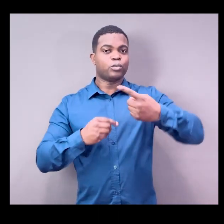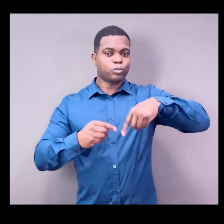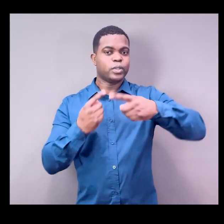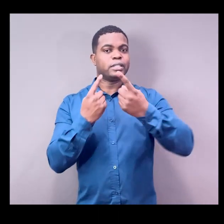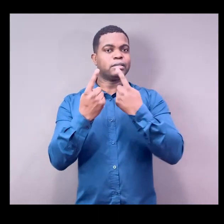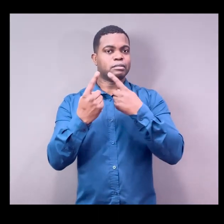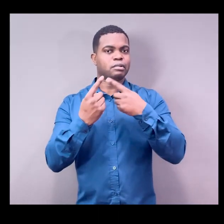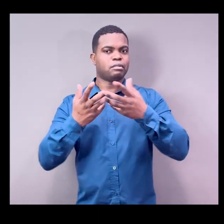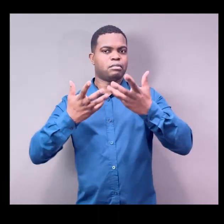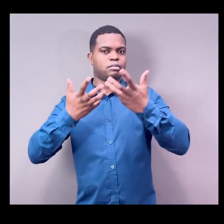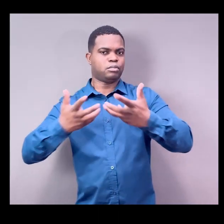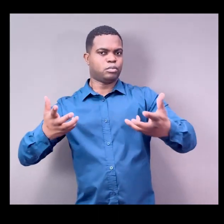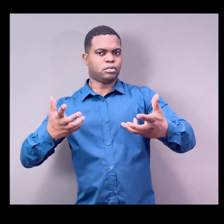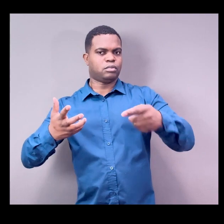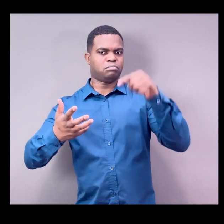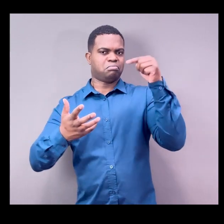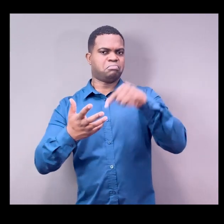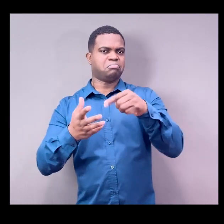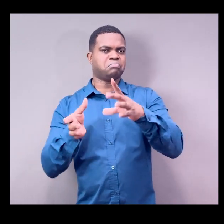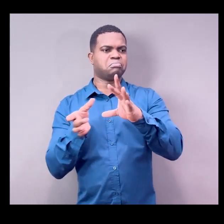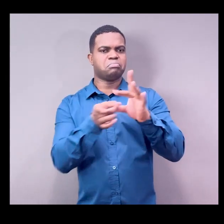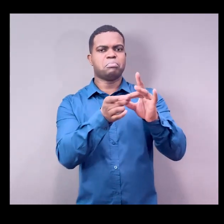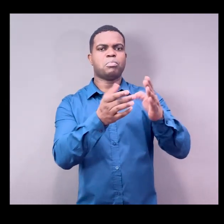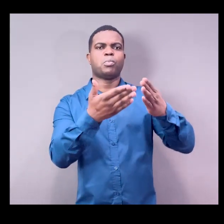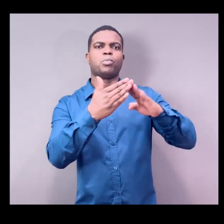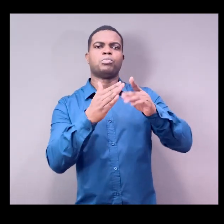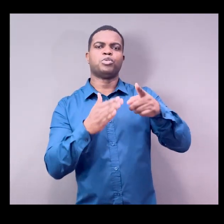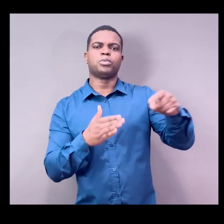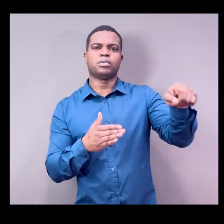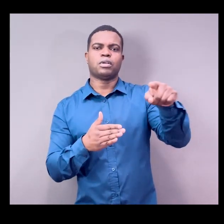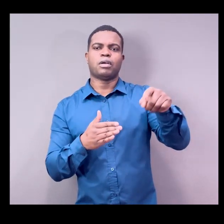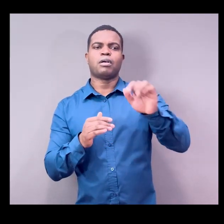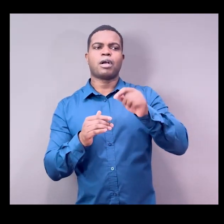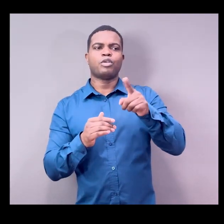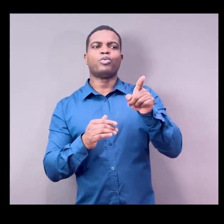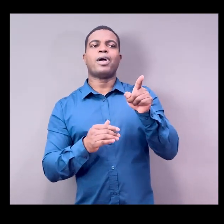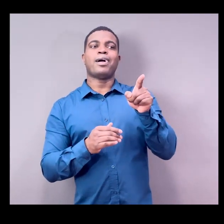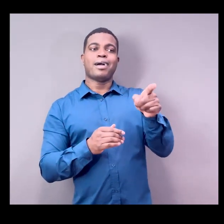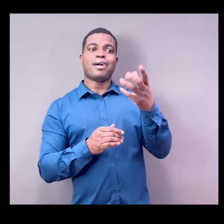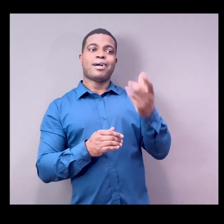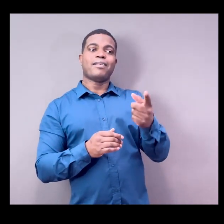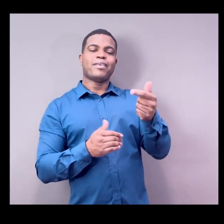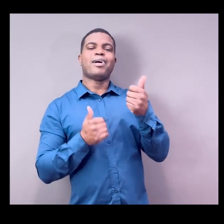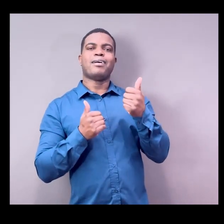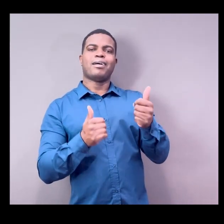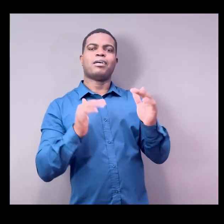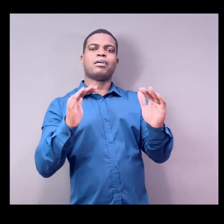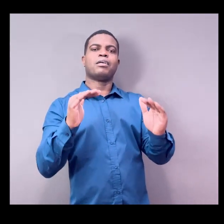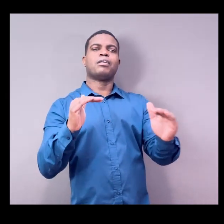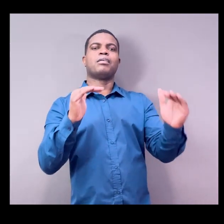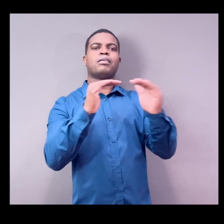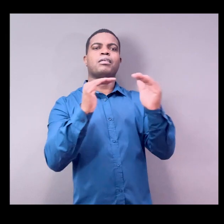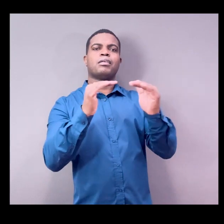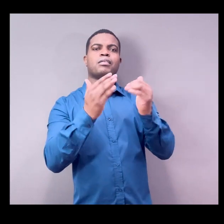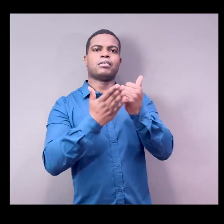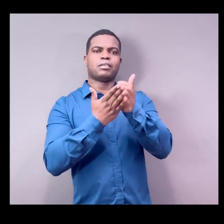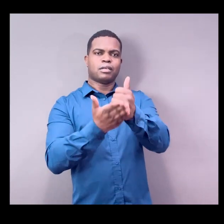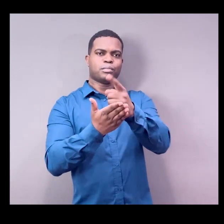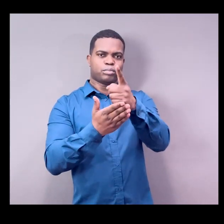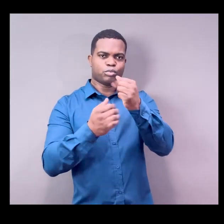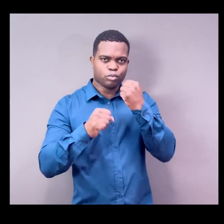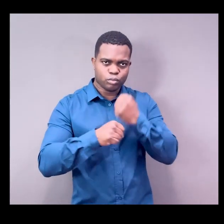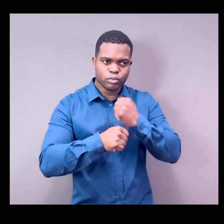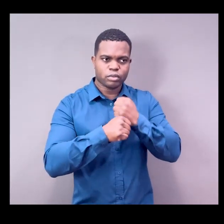is the resources that is present in the community that you can leverage on to make sure that your